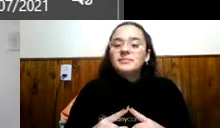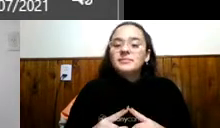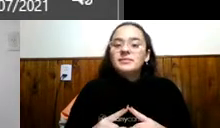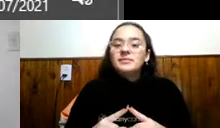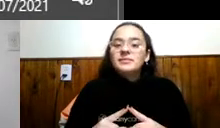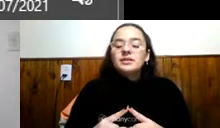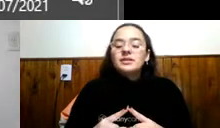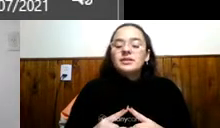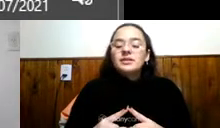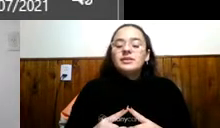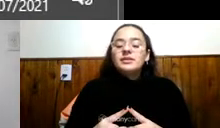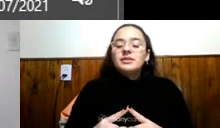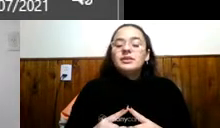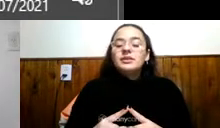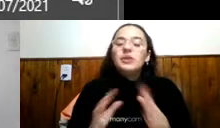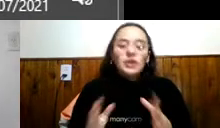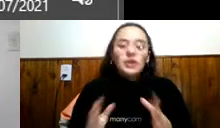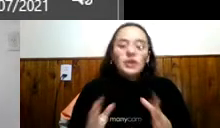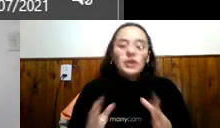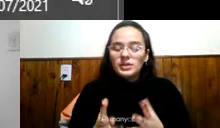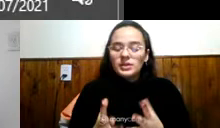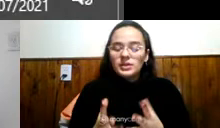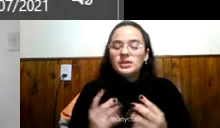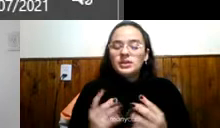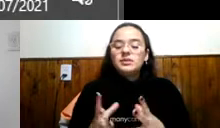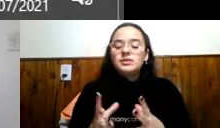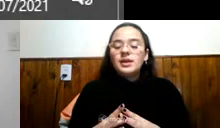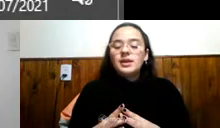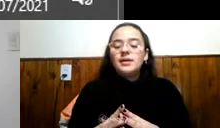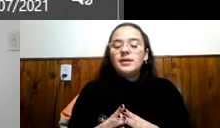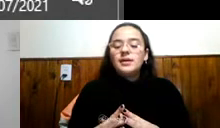the knowledge doesn't go, it